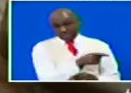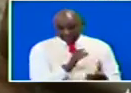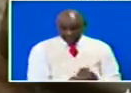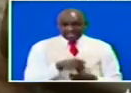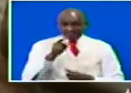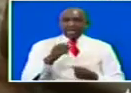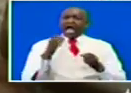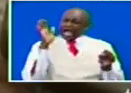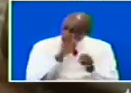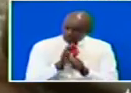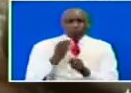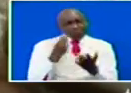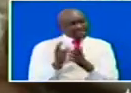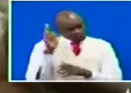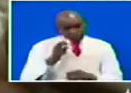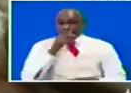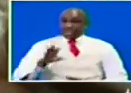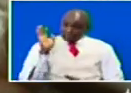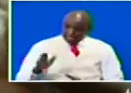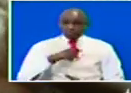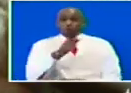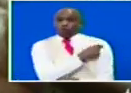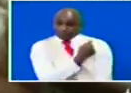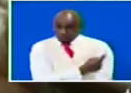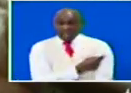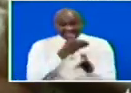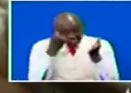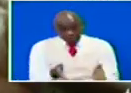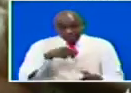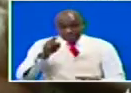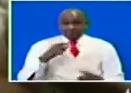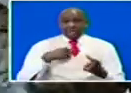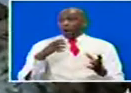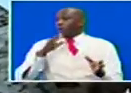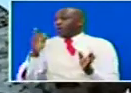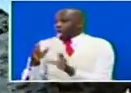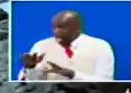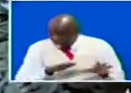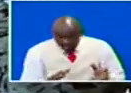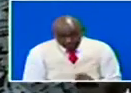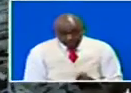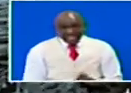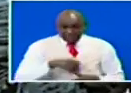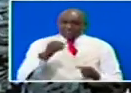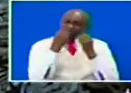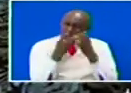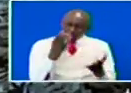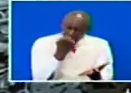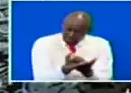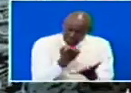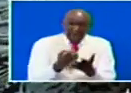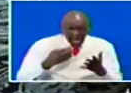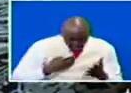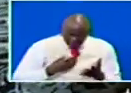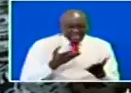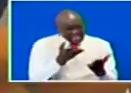spent thousands of shillings on their son's treatment, they are now running out of options. Documented evidence of the rocky journey